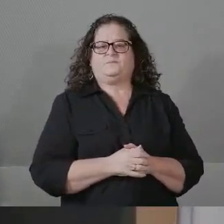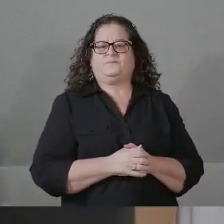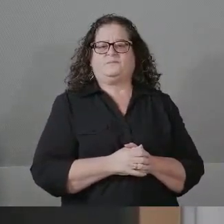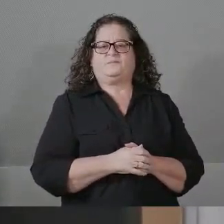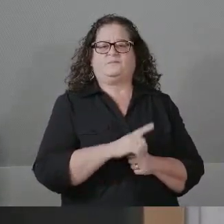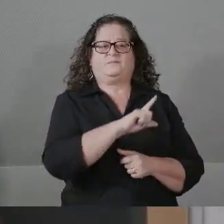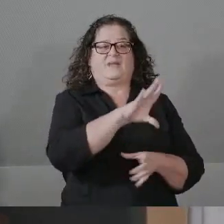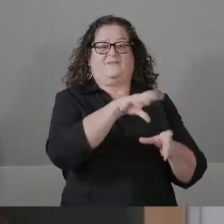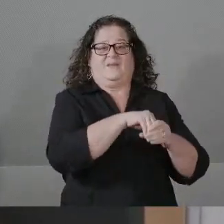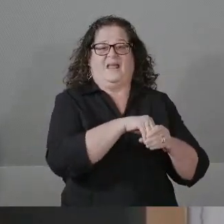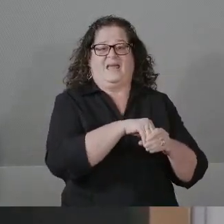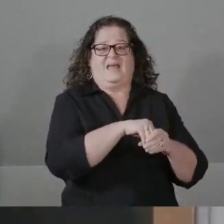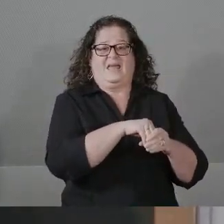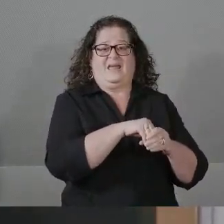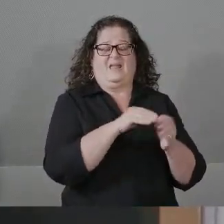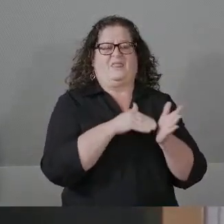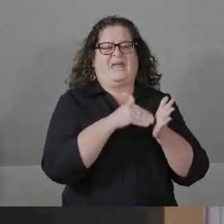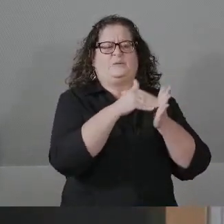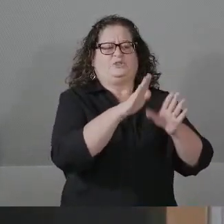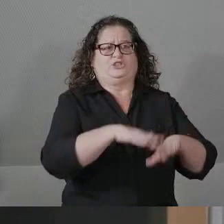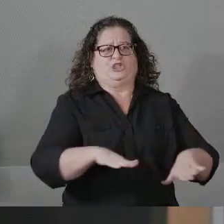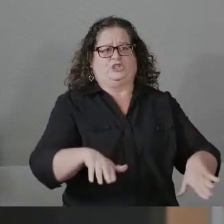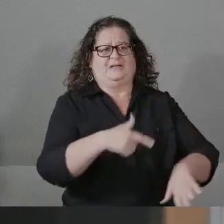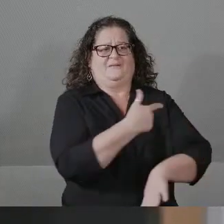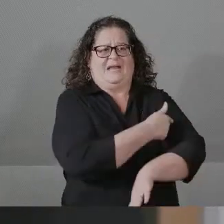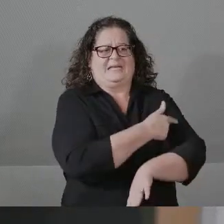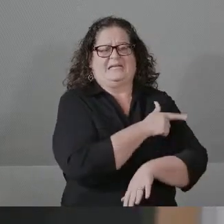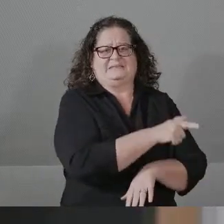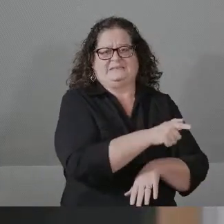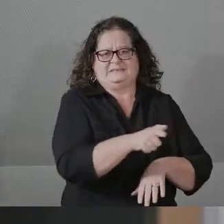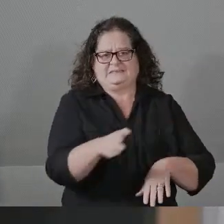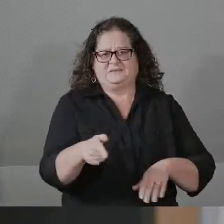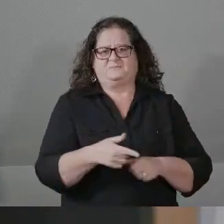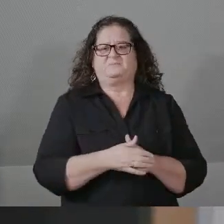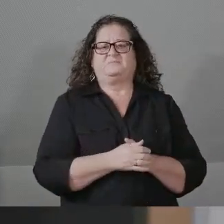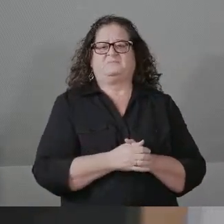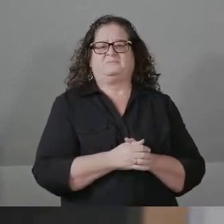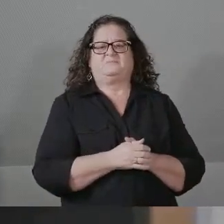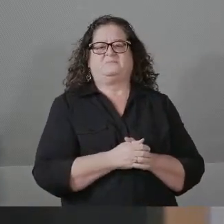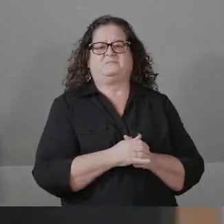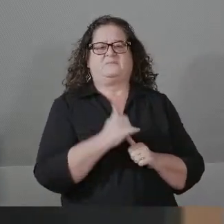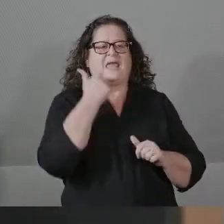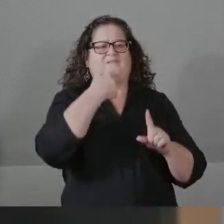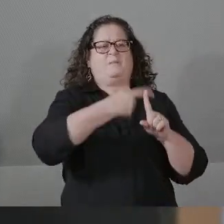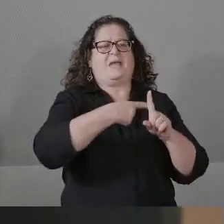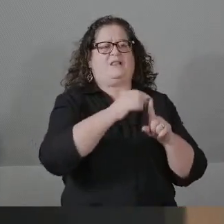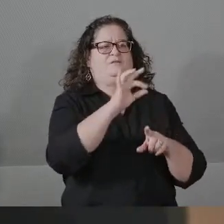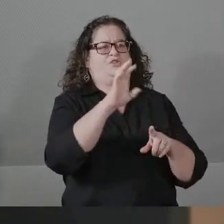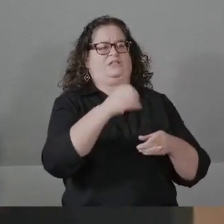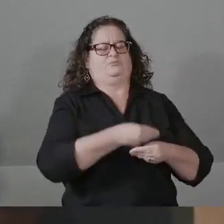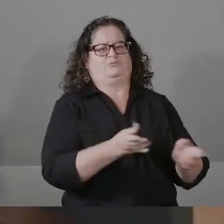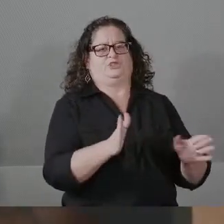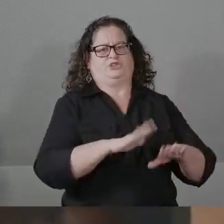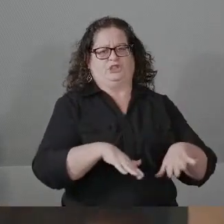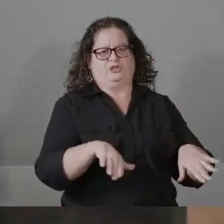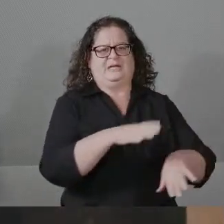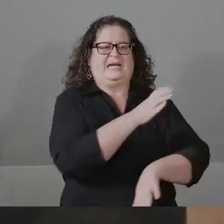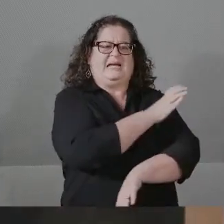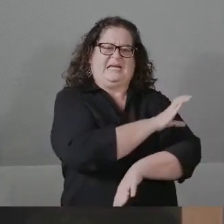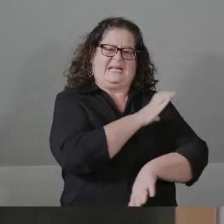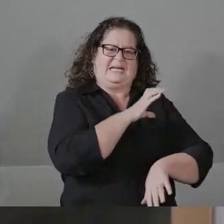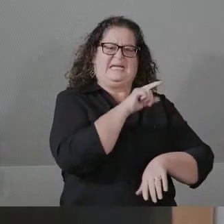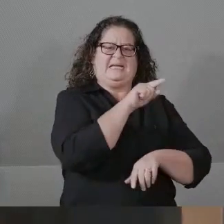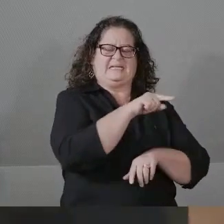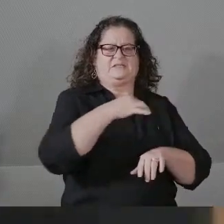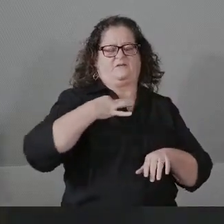Public School, as well as free monthly immunization clinics. And he's involved with the City of Mesa's COVID-19 testing program, where